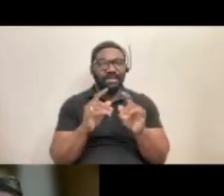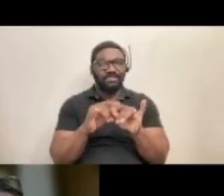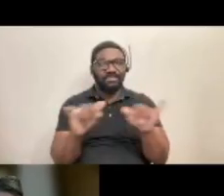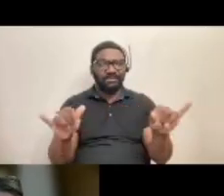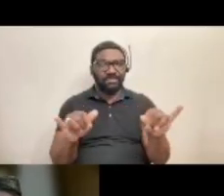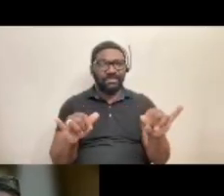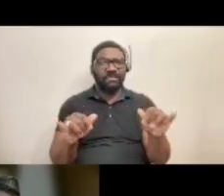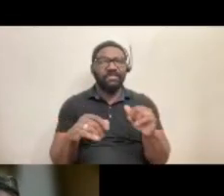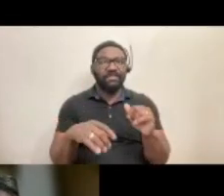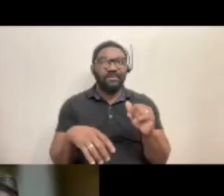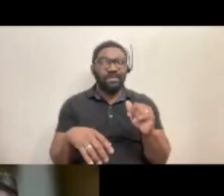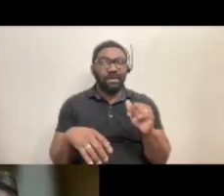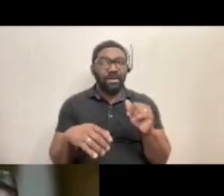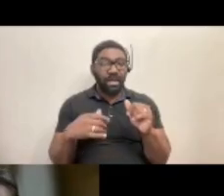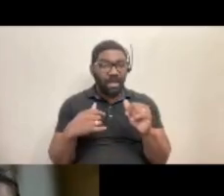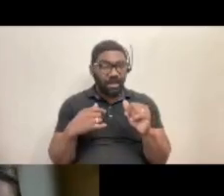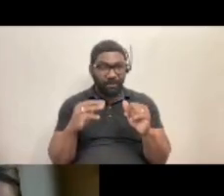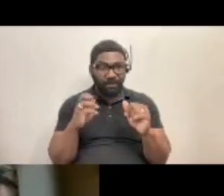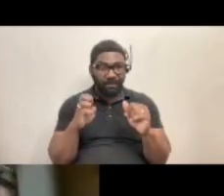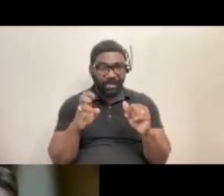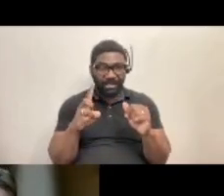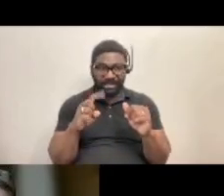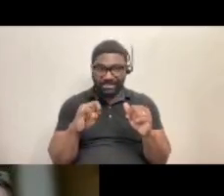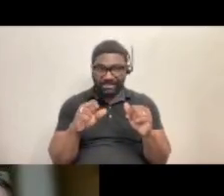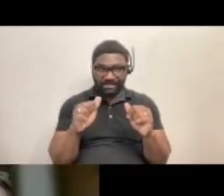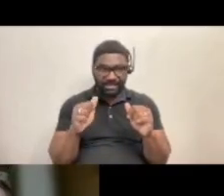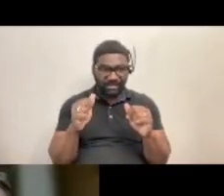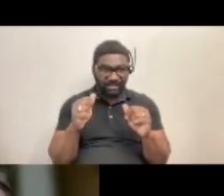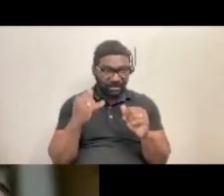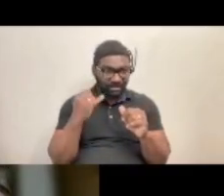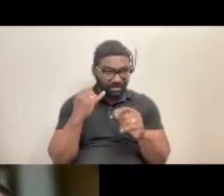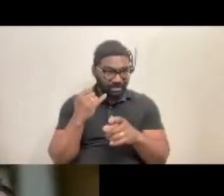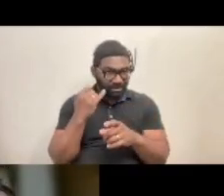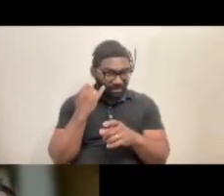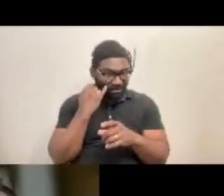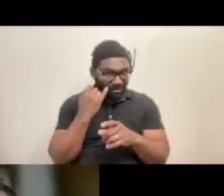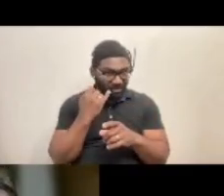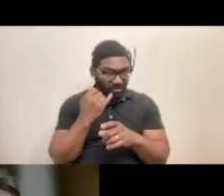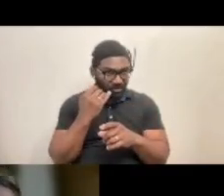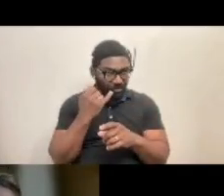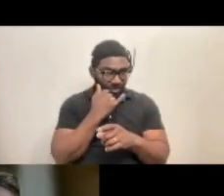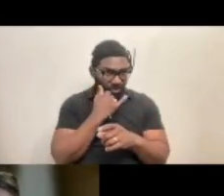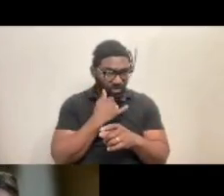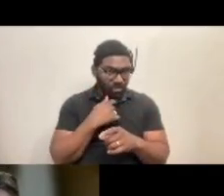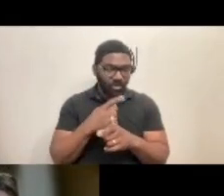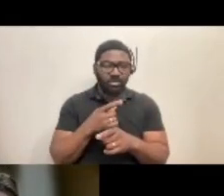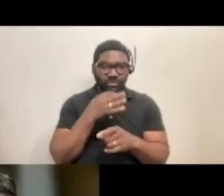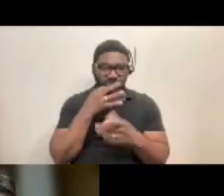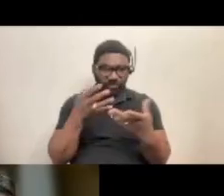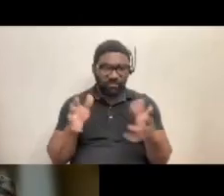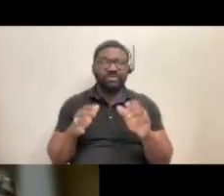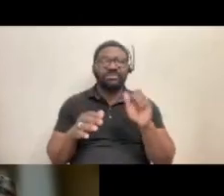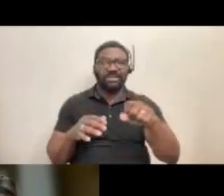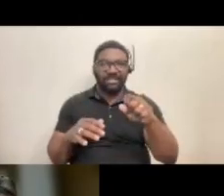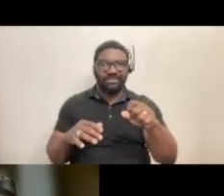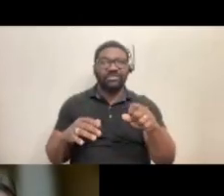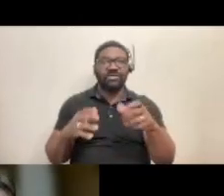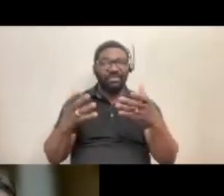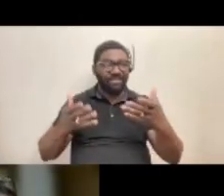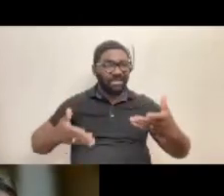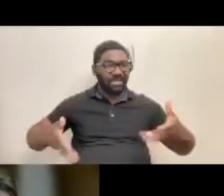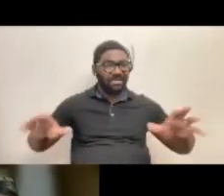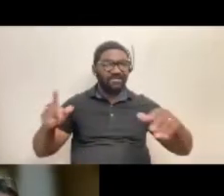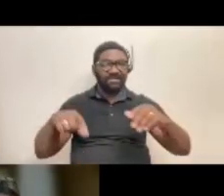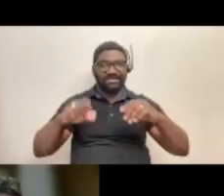Melissa, you're going to have to correct me if I'm wrong, but I feel like that's wrapping up here shortly. Yes, it is. We're already at the end of the semester,